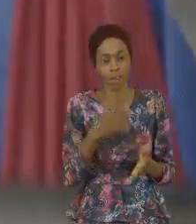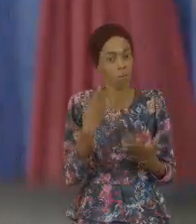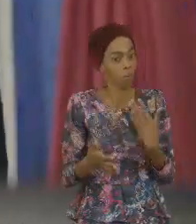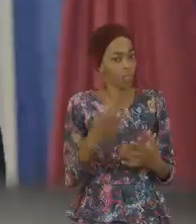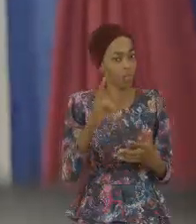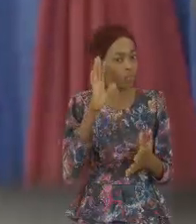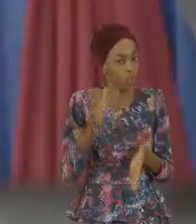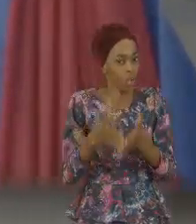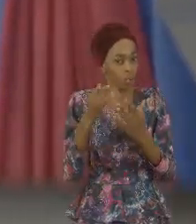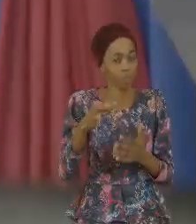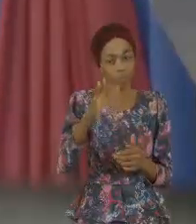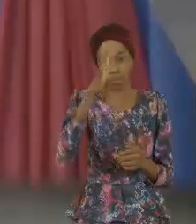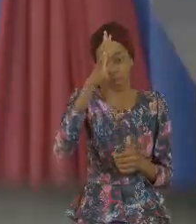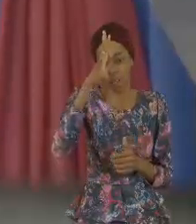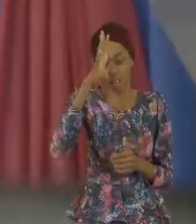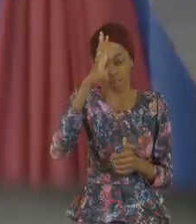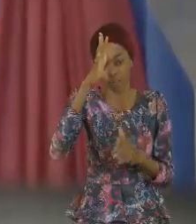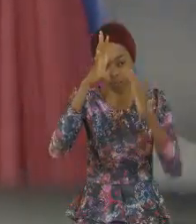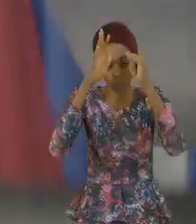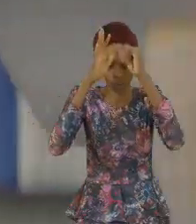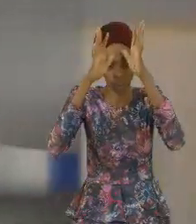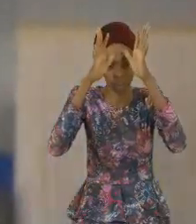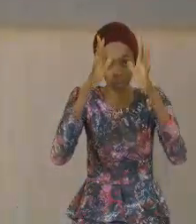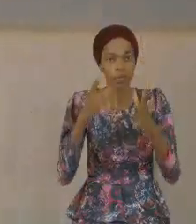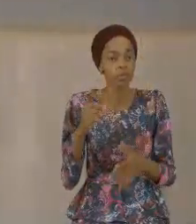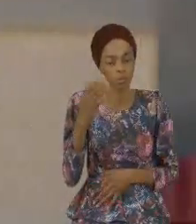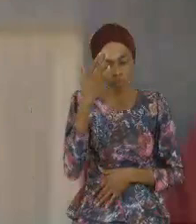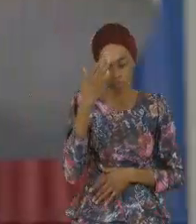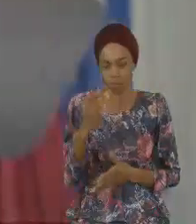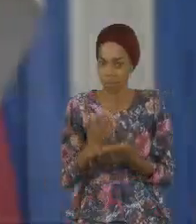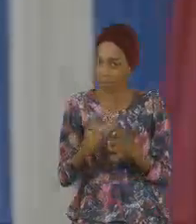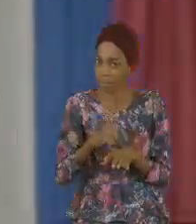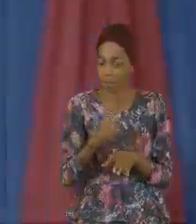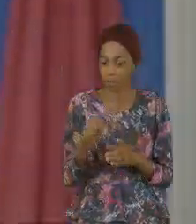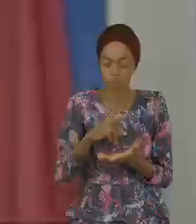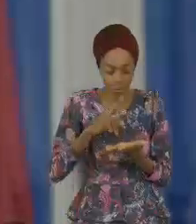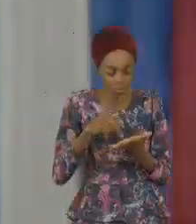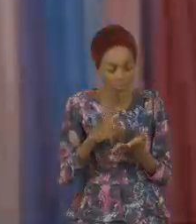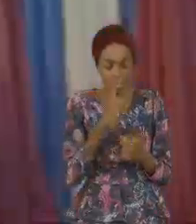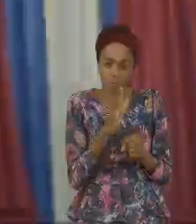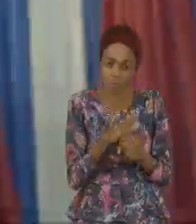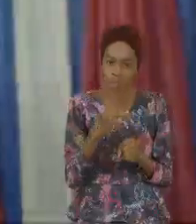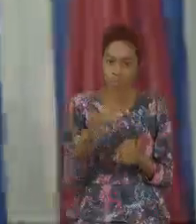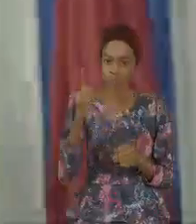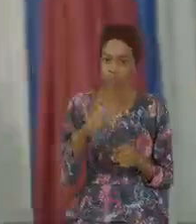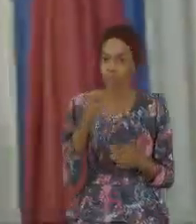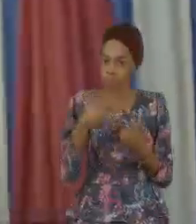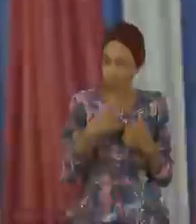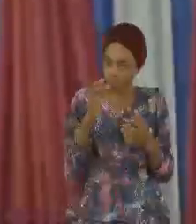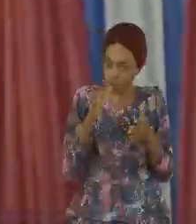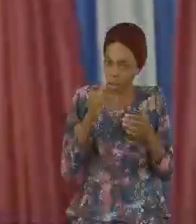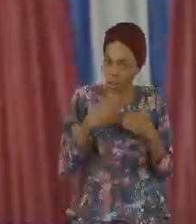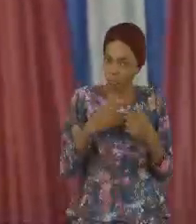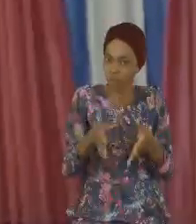shall ask the Father. You know, sometimes when you read the promises of God, you need to ask yourself,